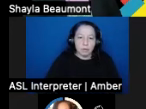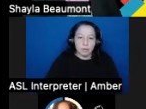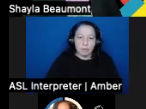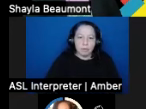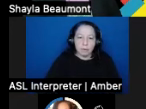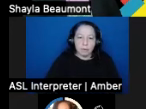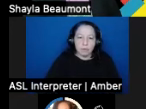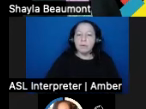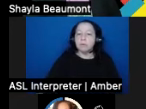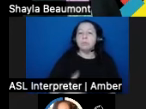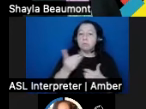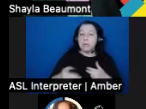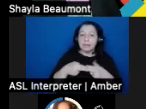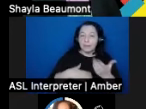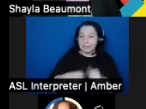Do the next slide.